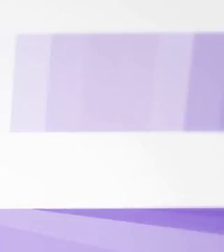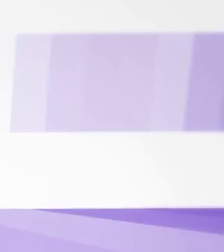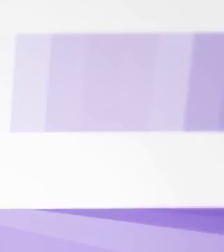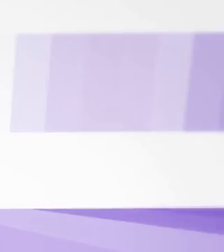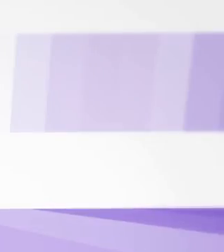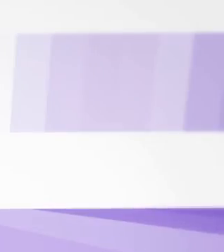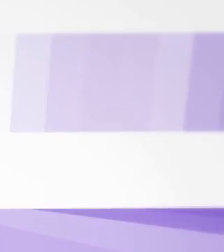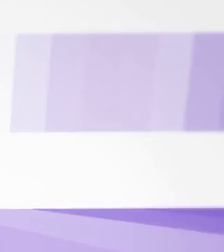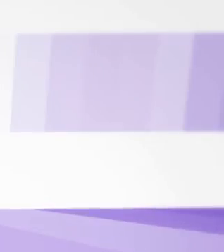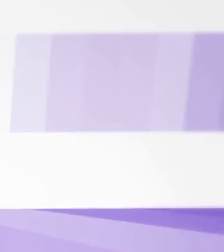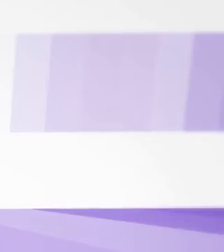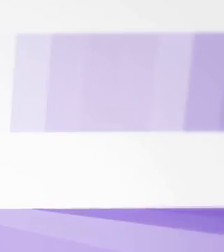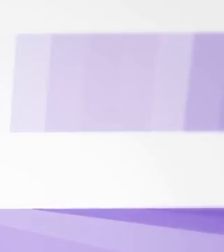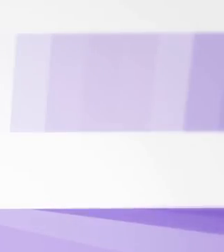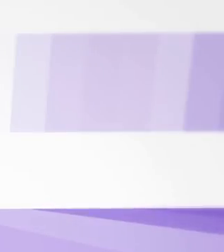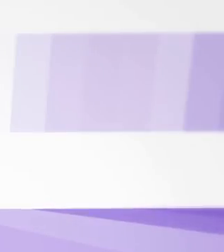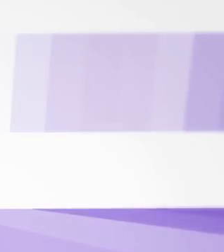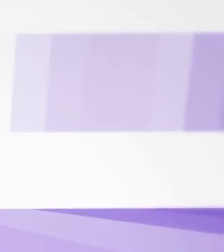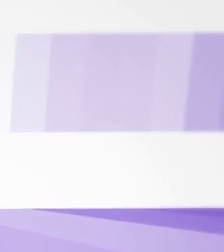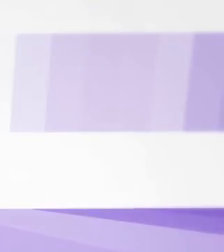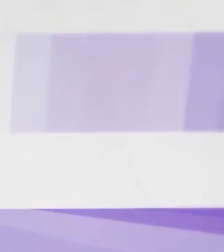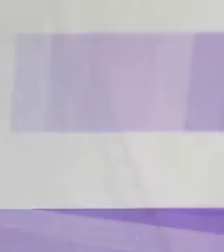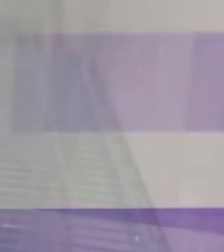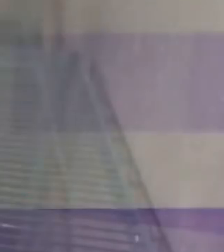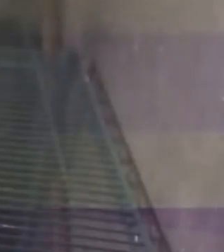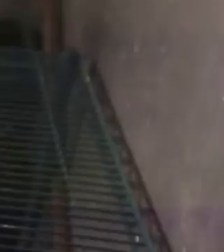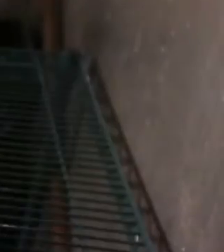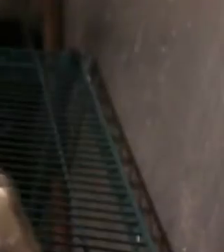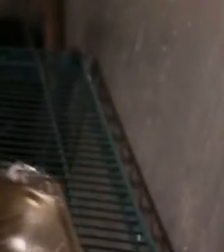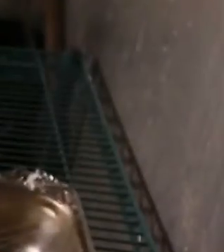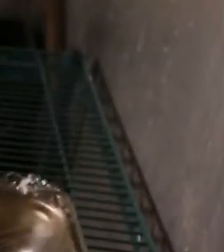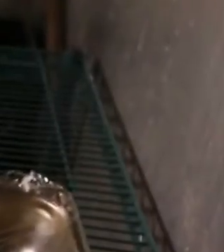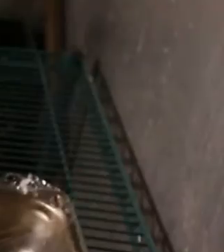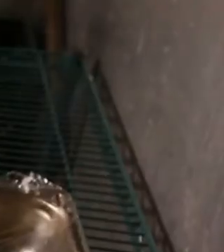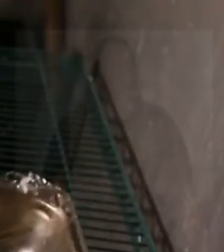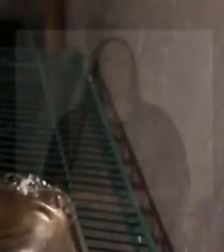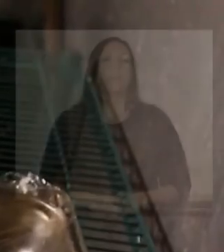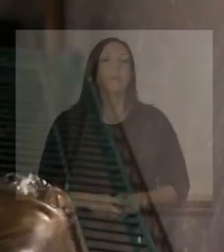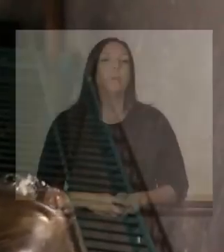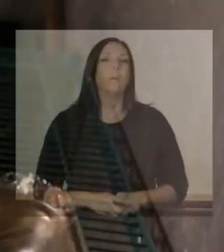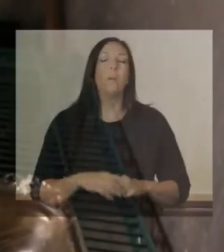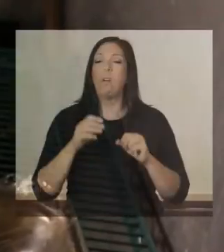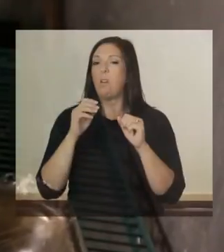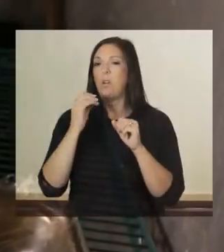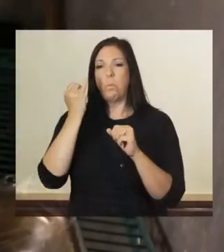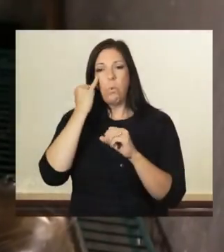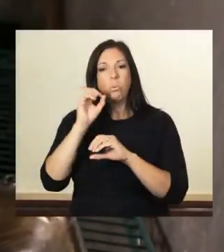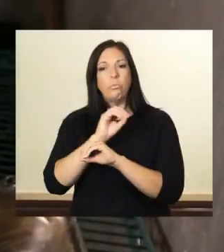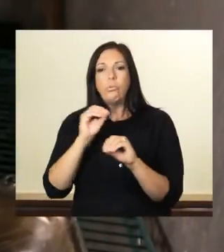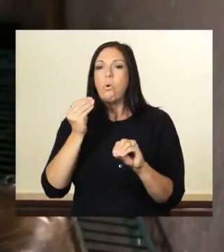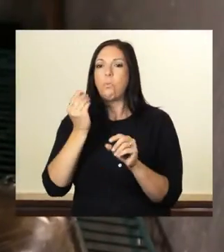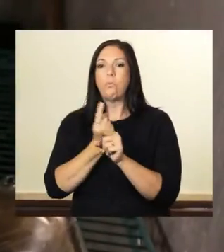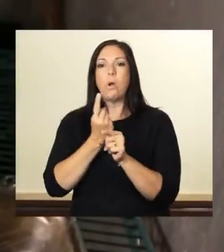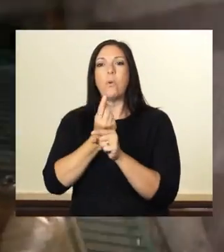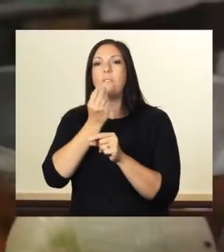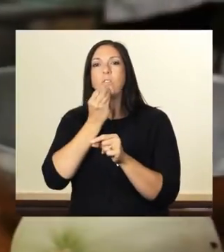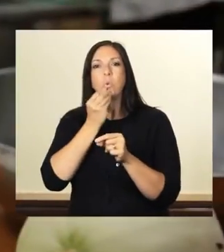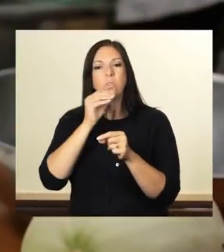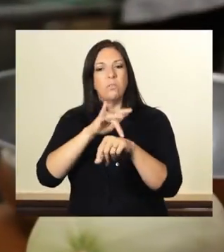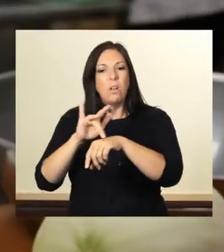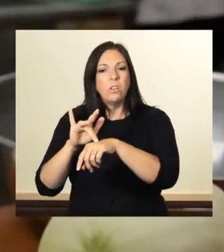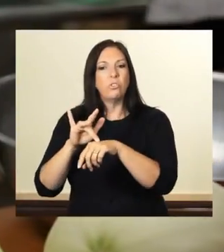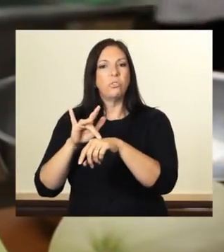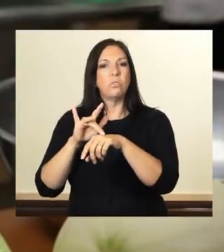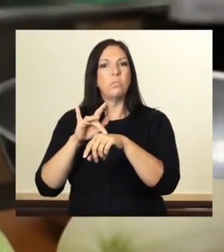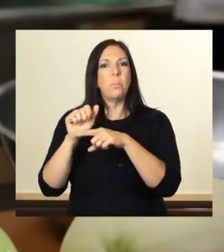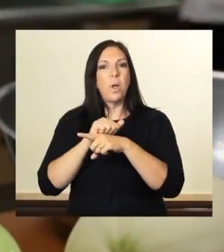injury, and how you can help keep them safe. Without proper food handling practices, the public becomes at risk for